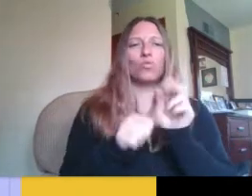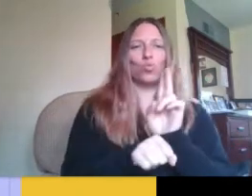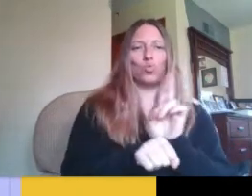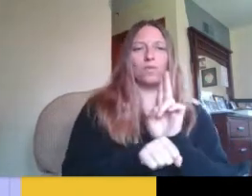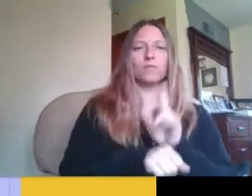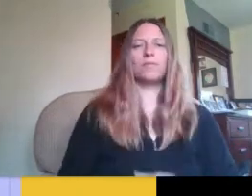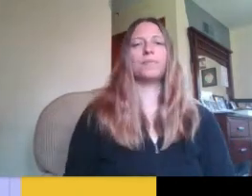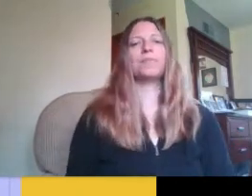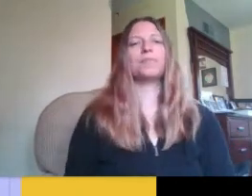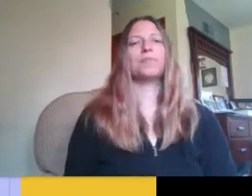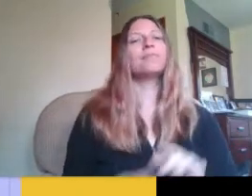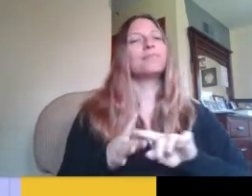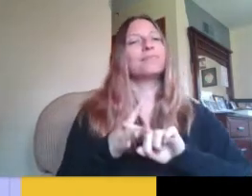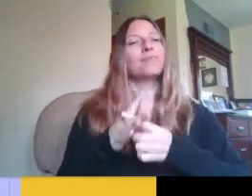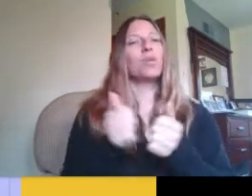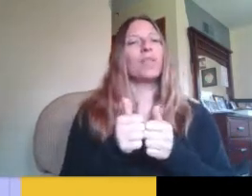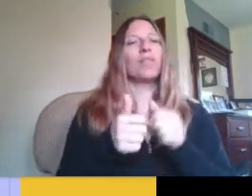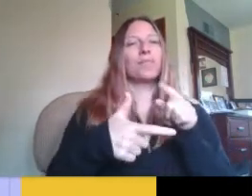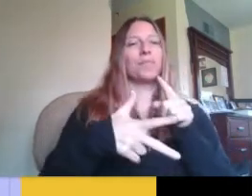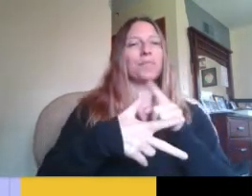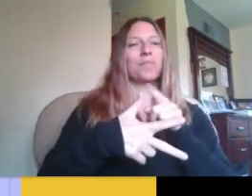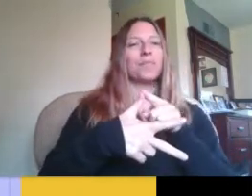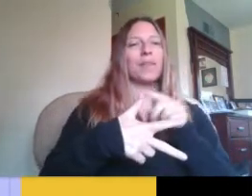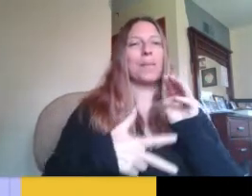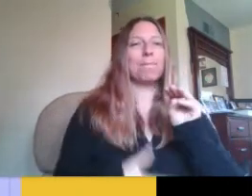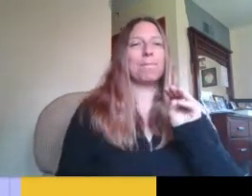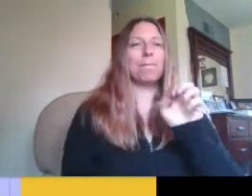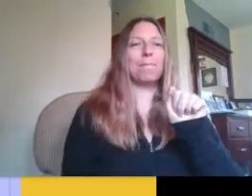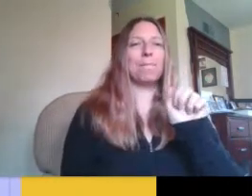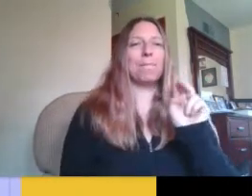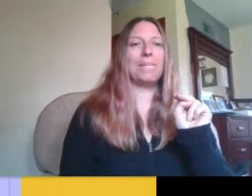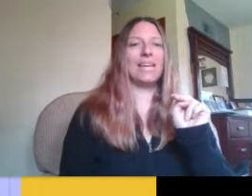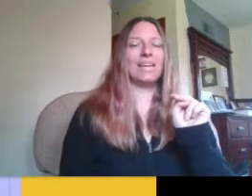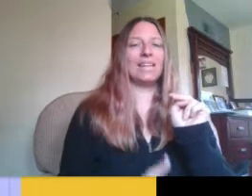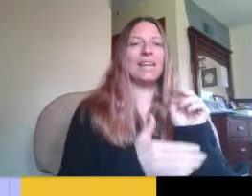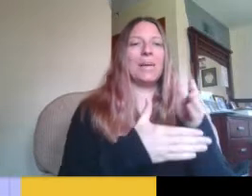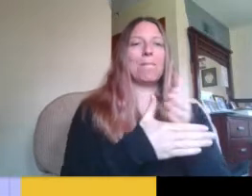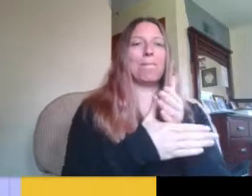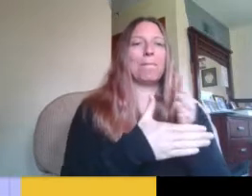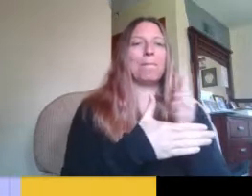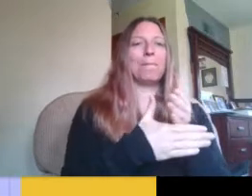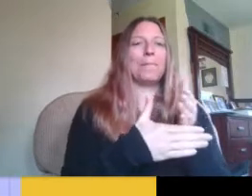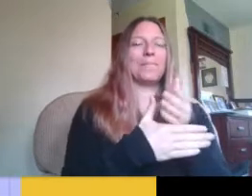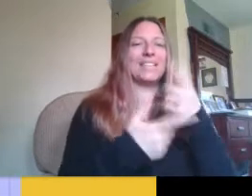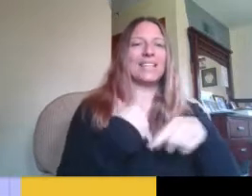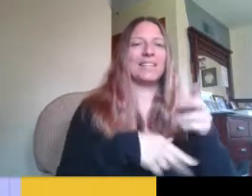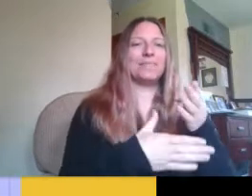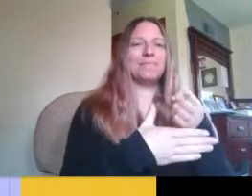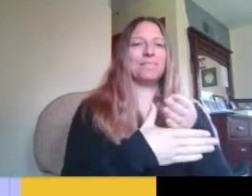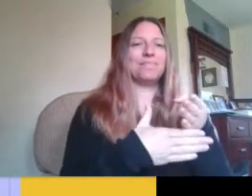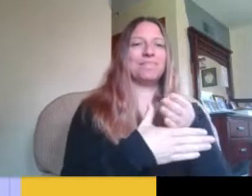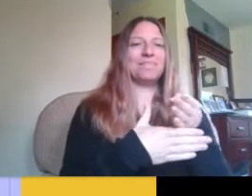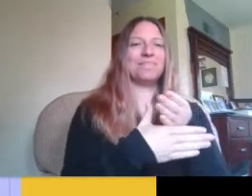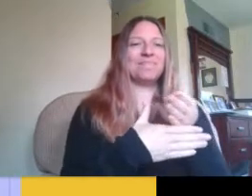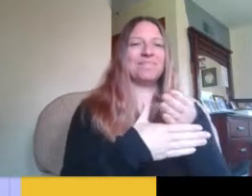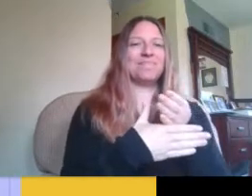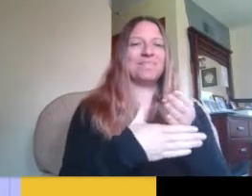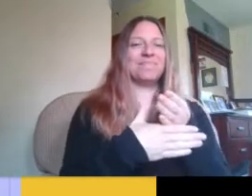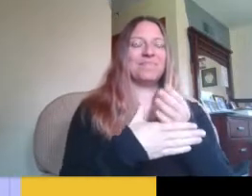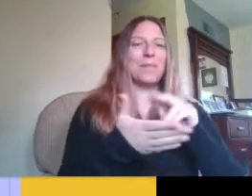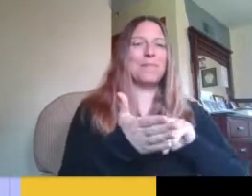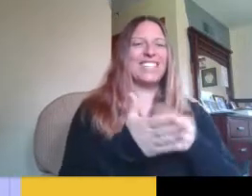set. Let's start with the mean. You may not have ever heard of something called the mean before, but I'll bet you've heard of the average.